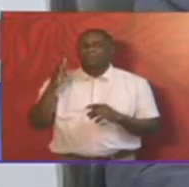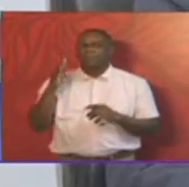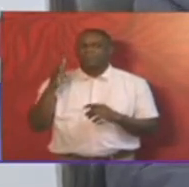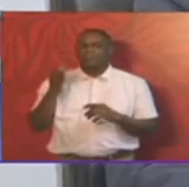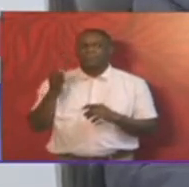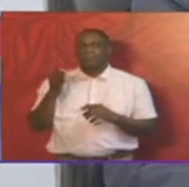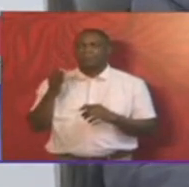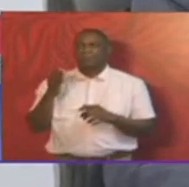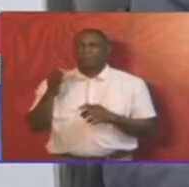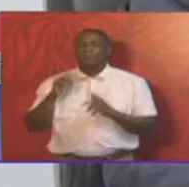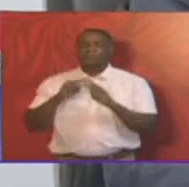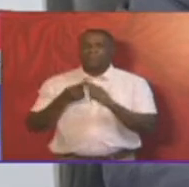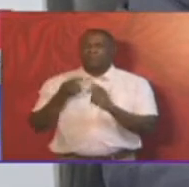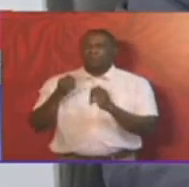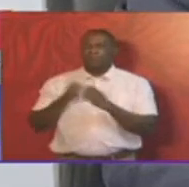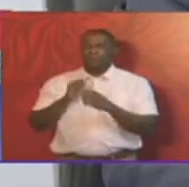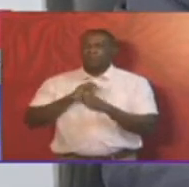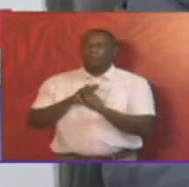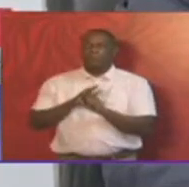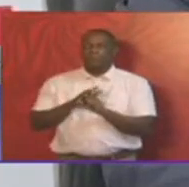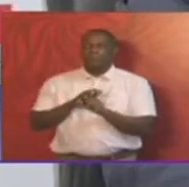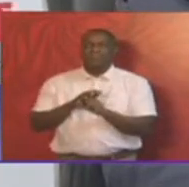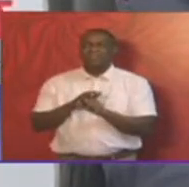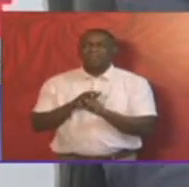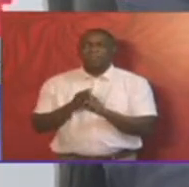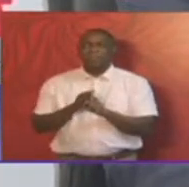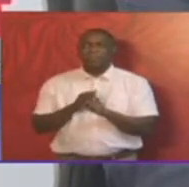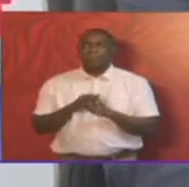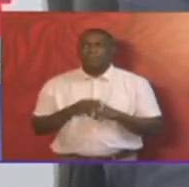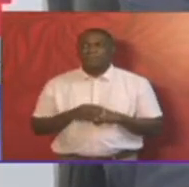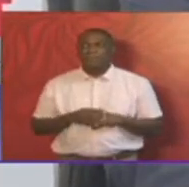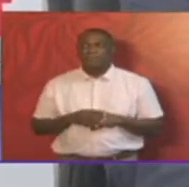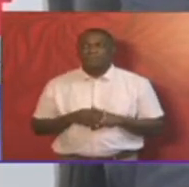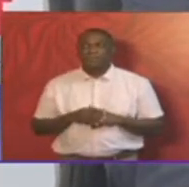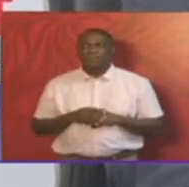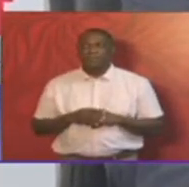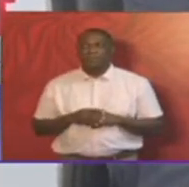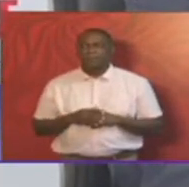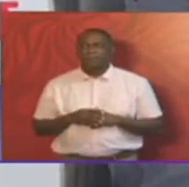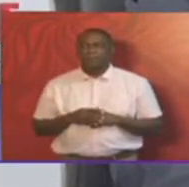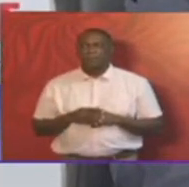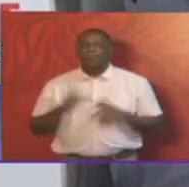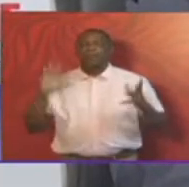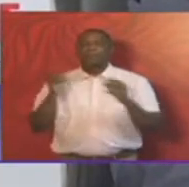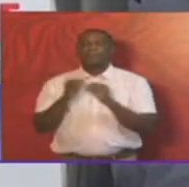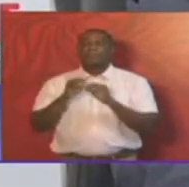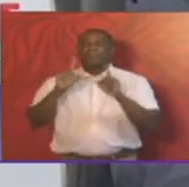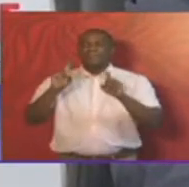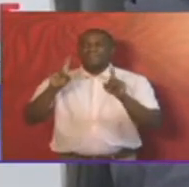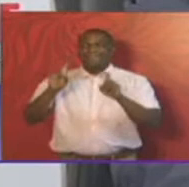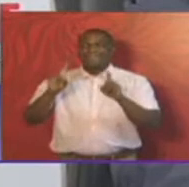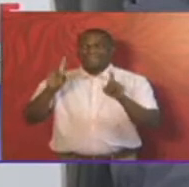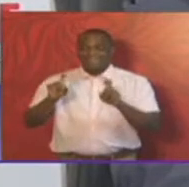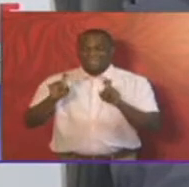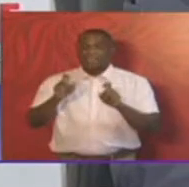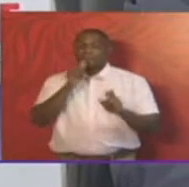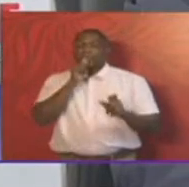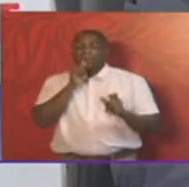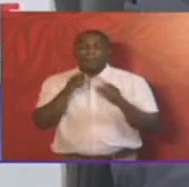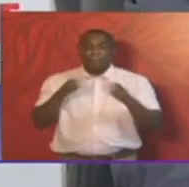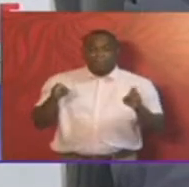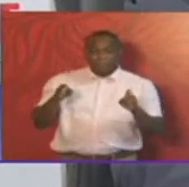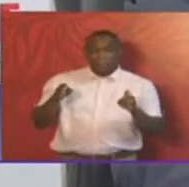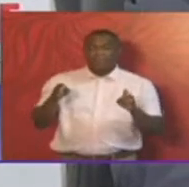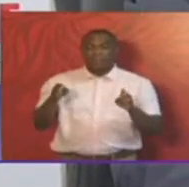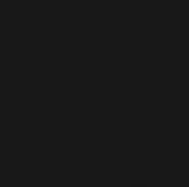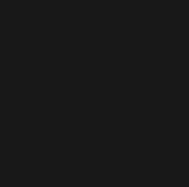with the COVID-19 update for the 20th of August 2021. The total number of tests done at both public and private facilities so